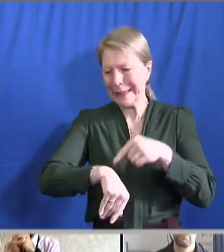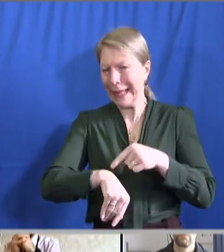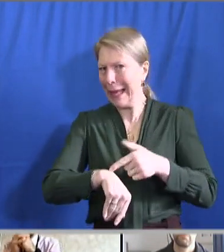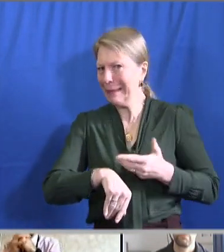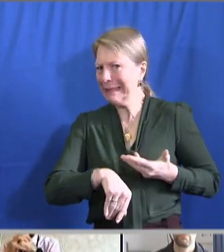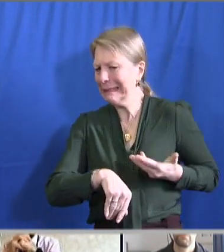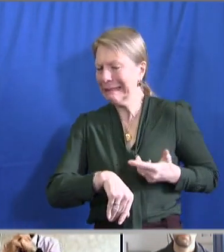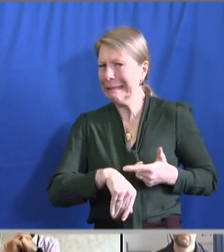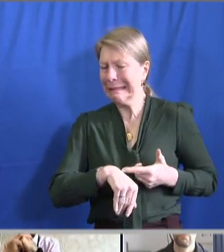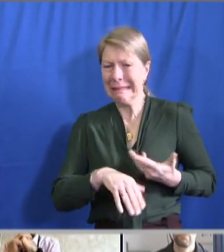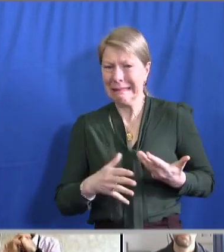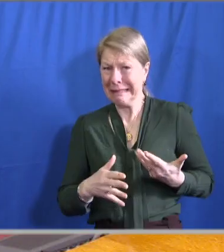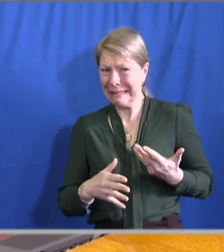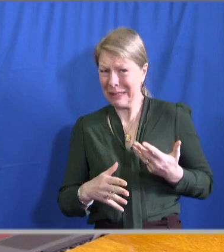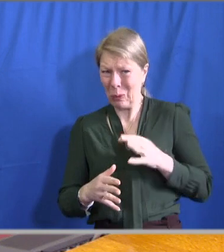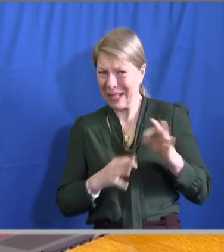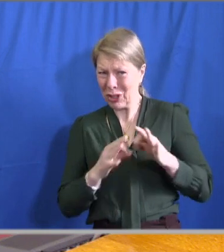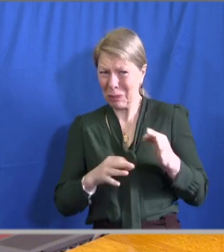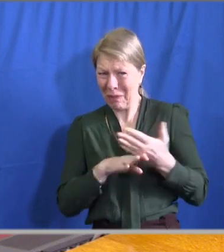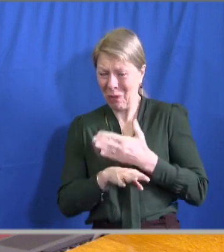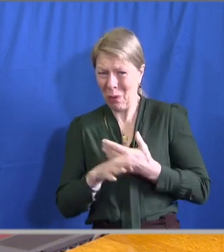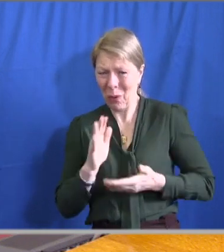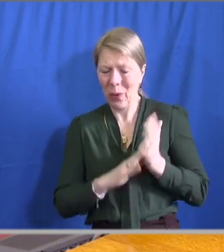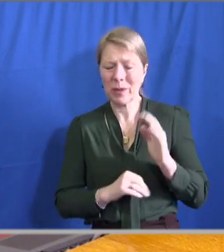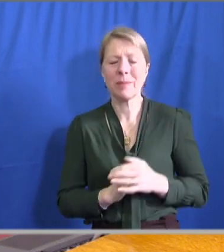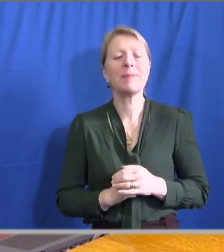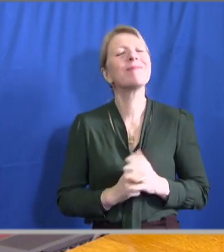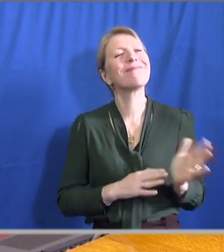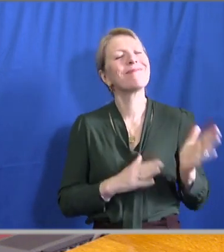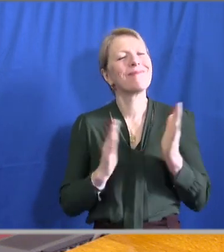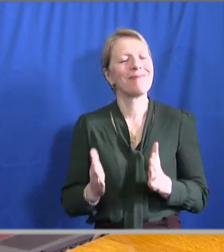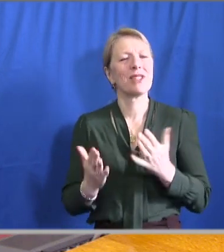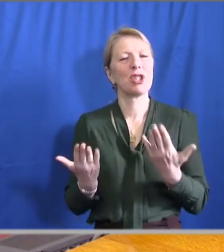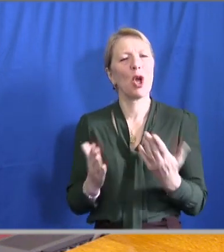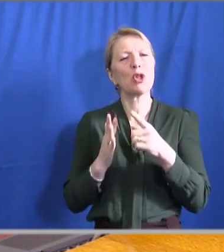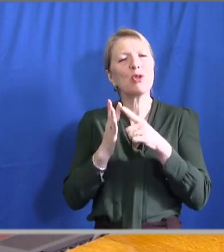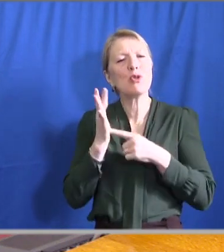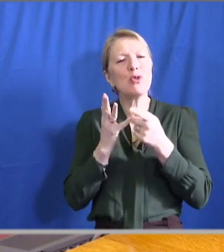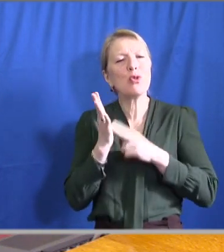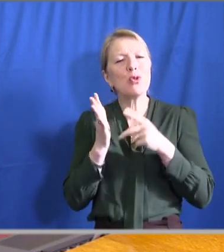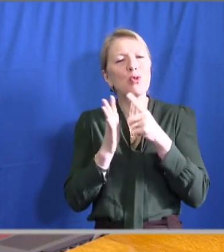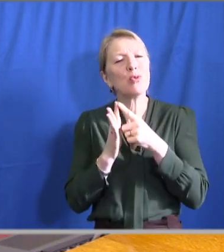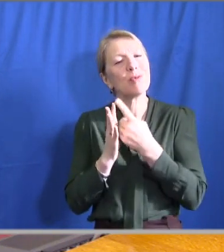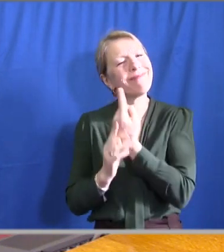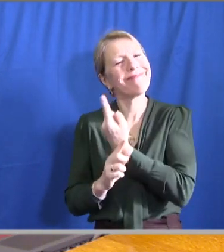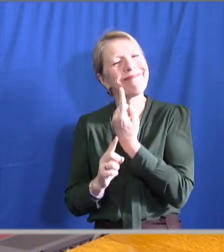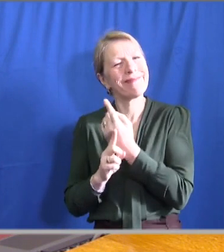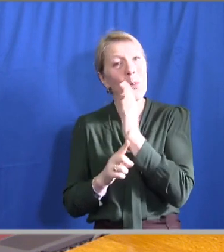before. Yeah. So I'll go then to June. June, go ahead there with your question,